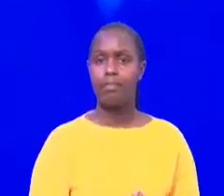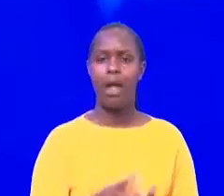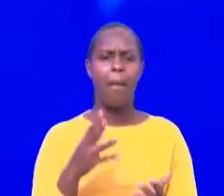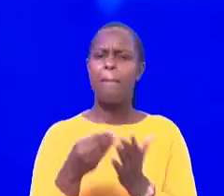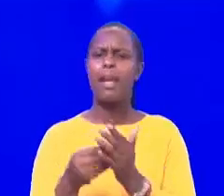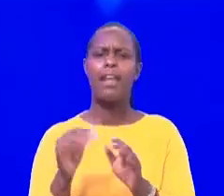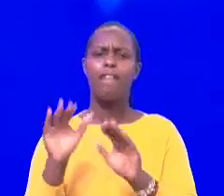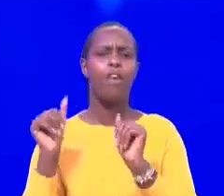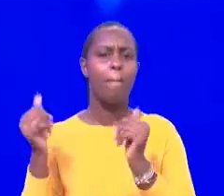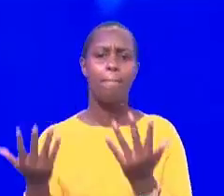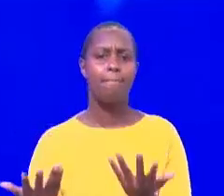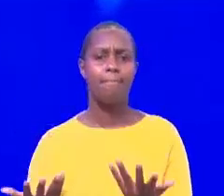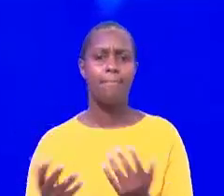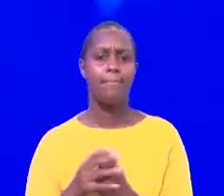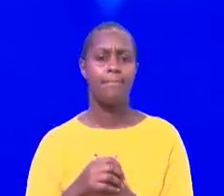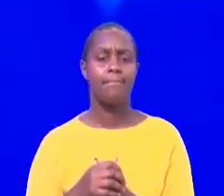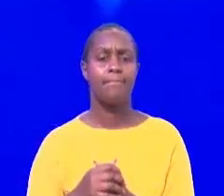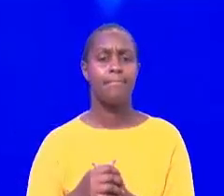from?